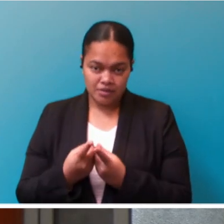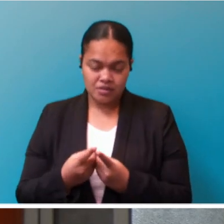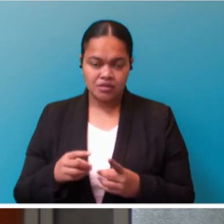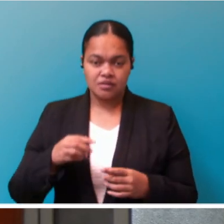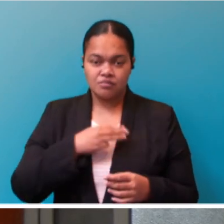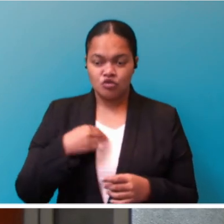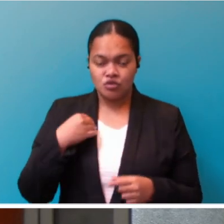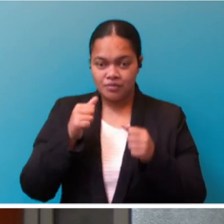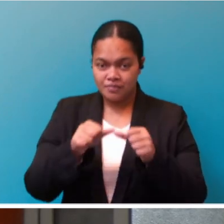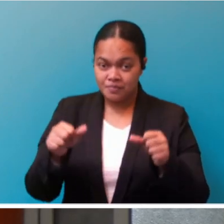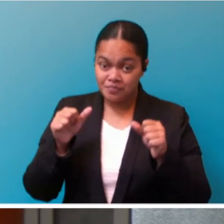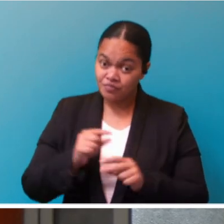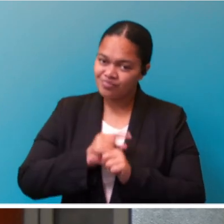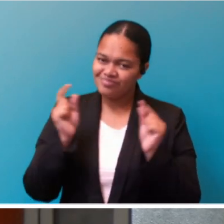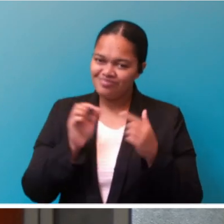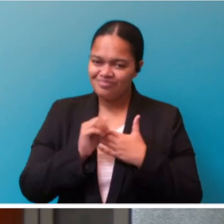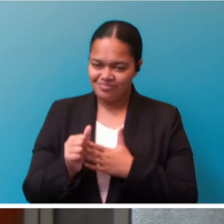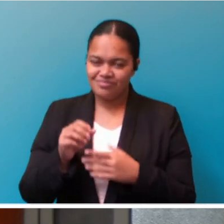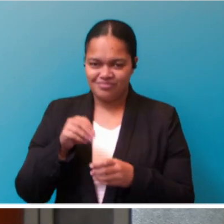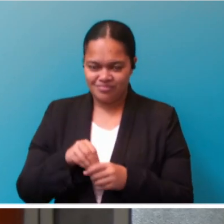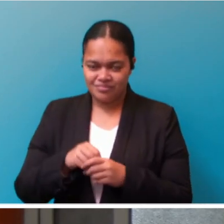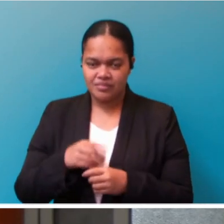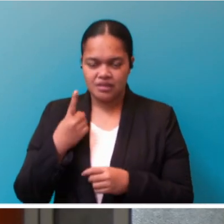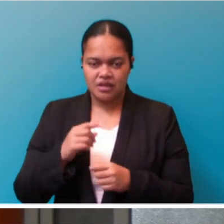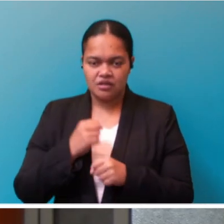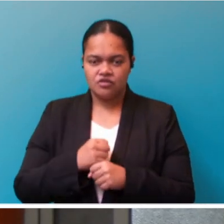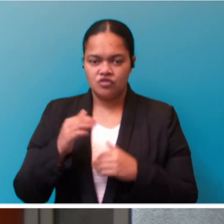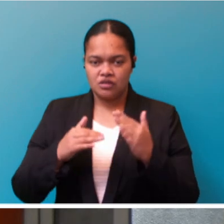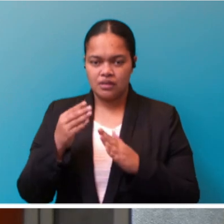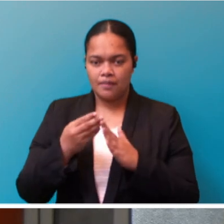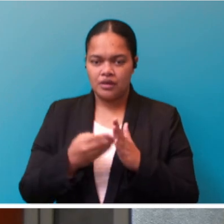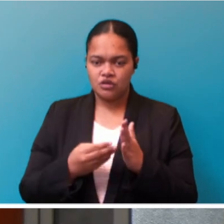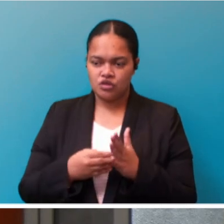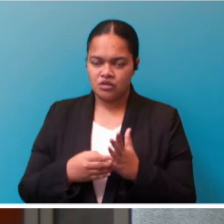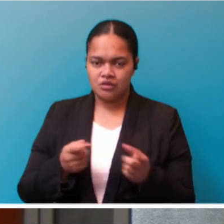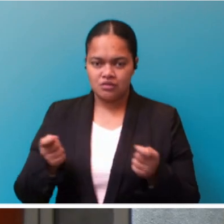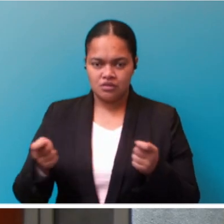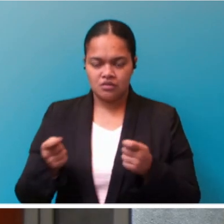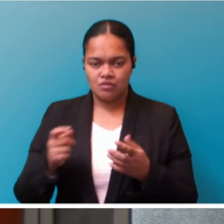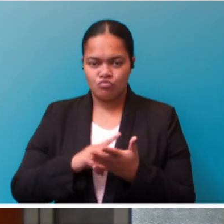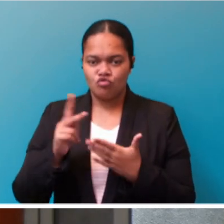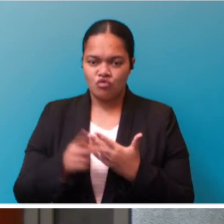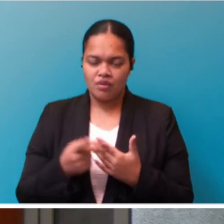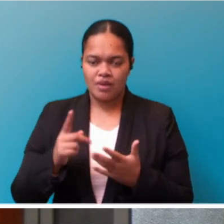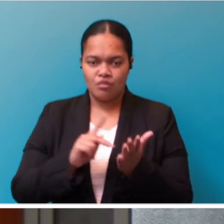of Agriculture is a great leader in this regard and has gender budgeting incorporated in most of its programs and